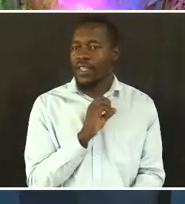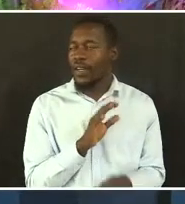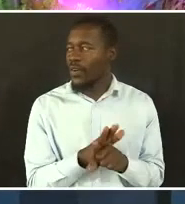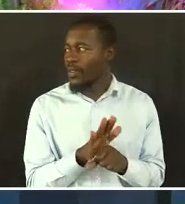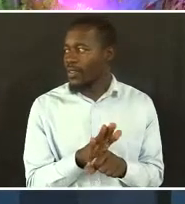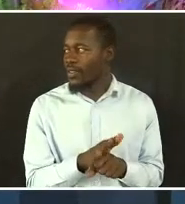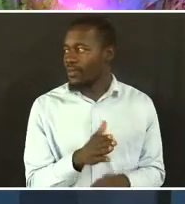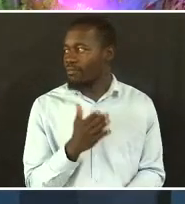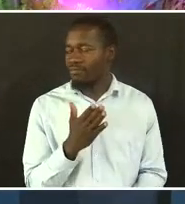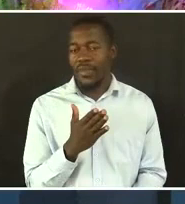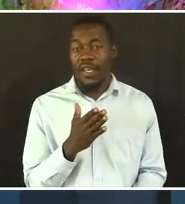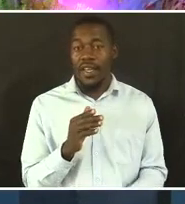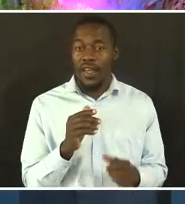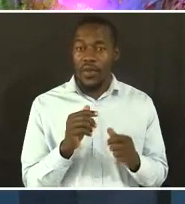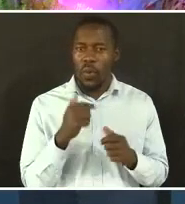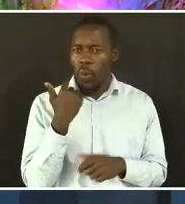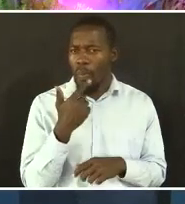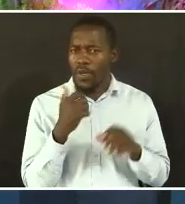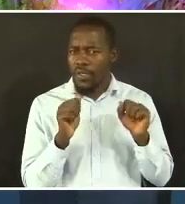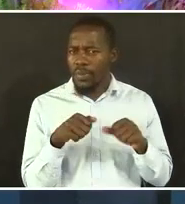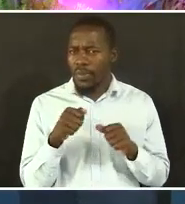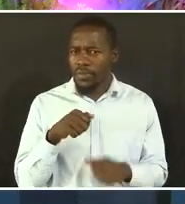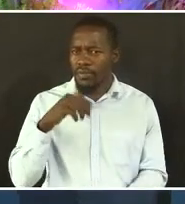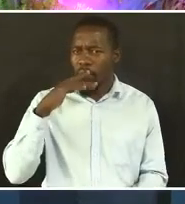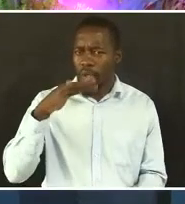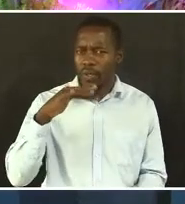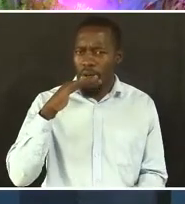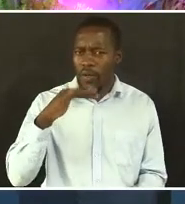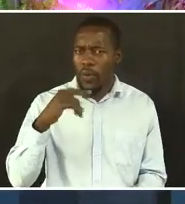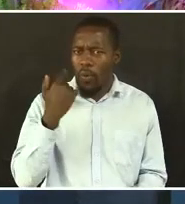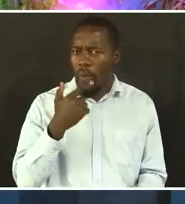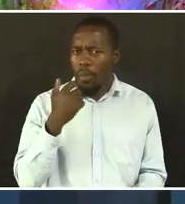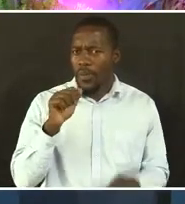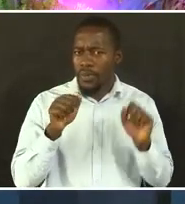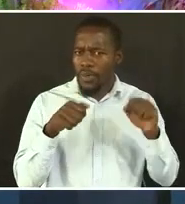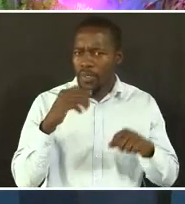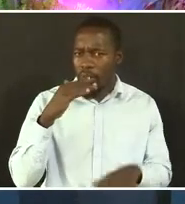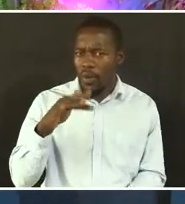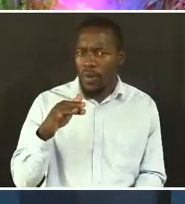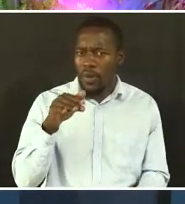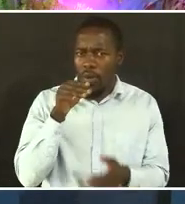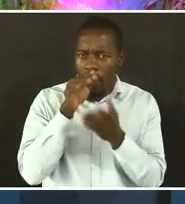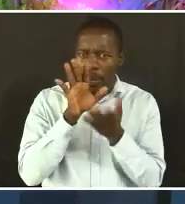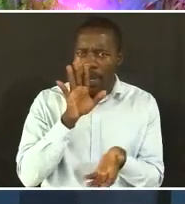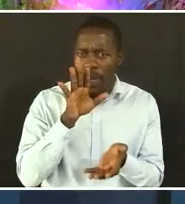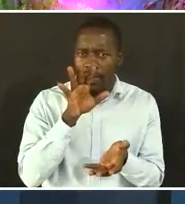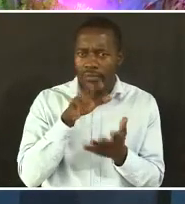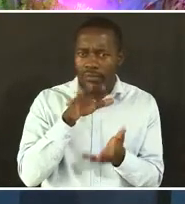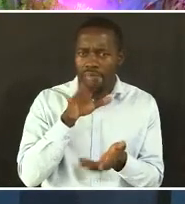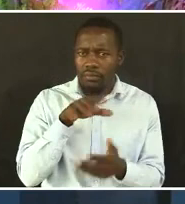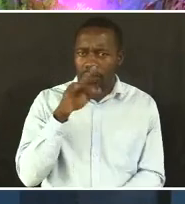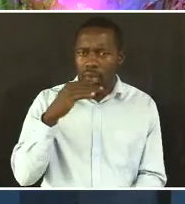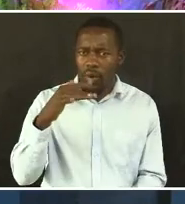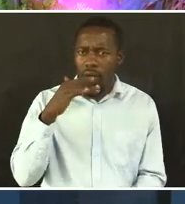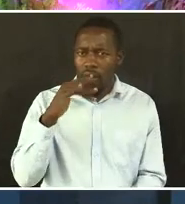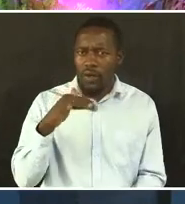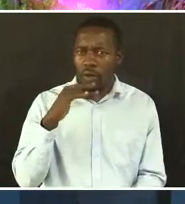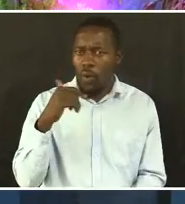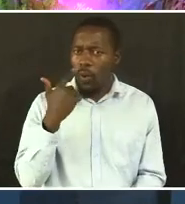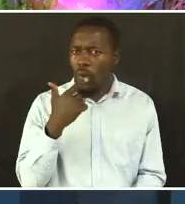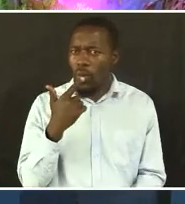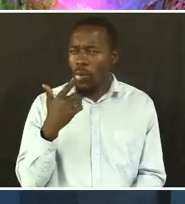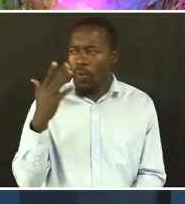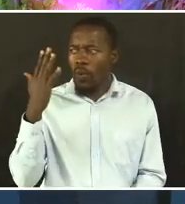talent? How many of you can talk? Talk. Open your mouth. Talk. We are talking of the forgotten side. Those who can